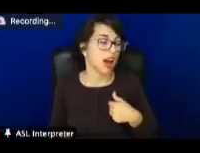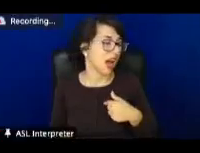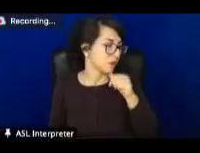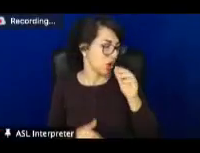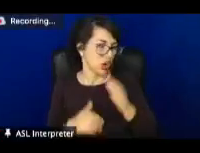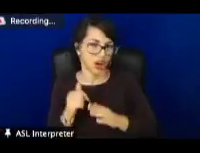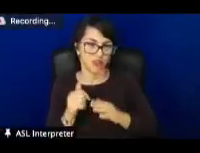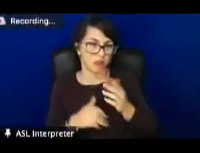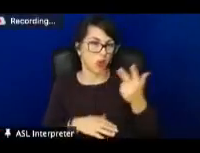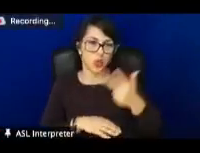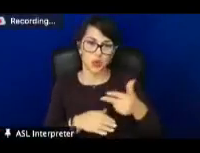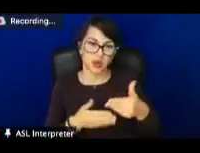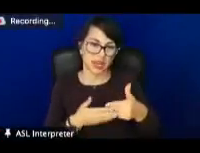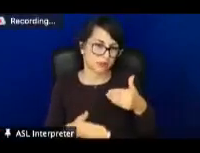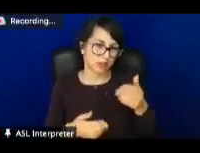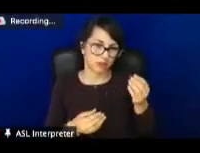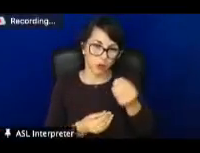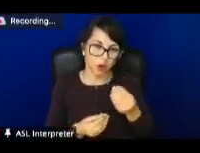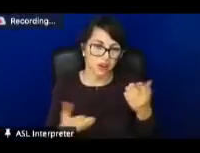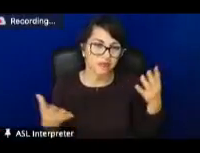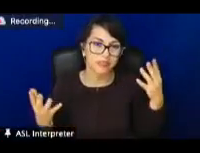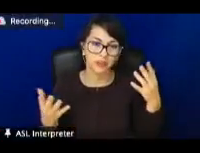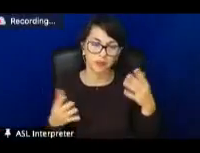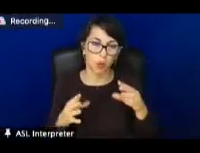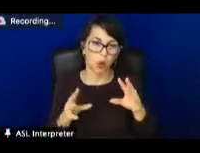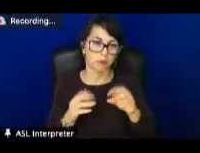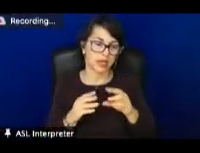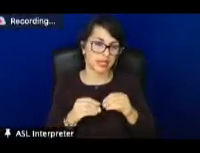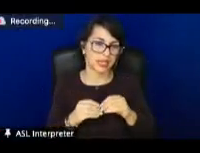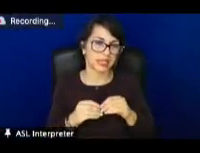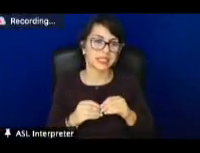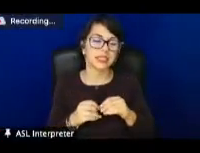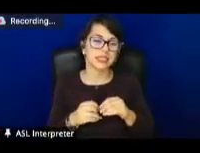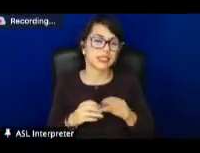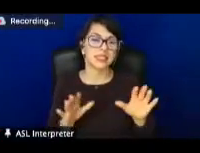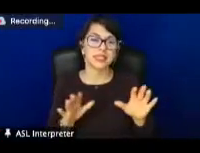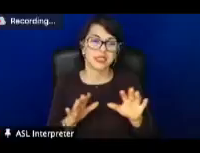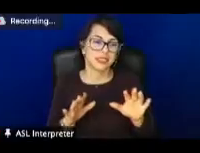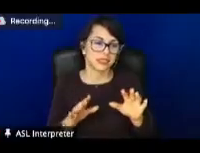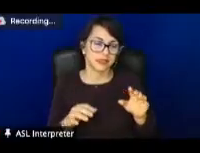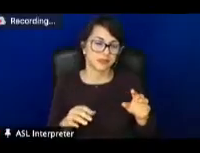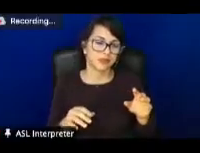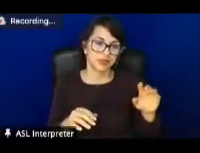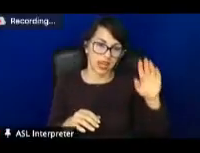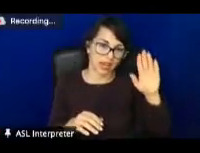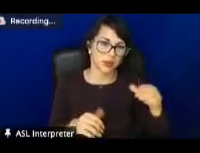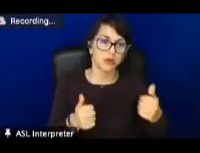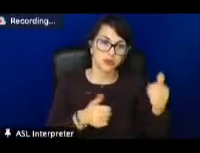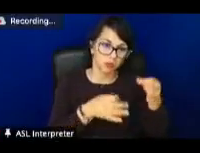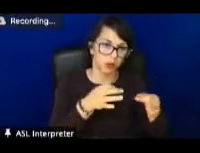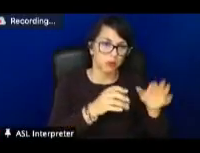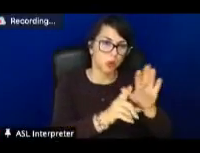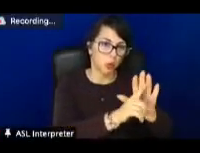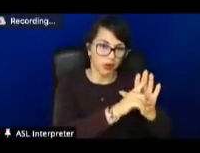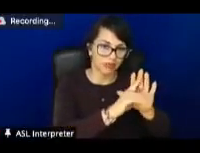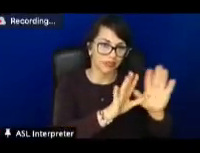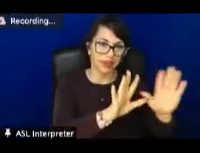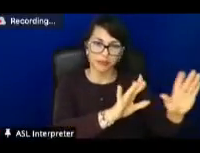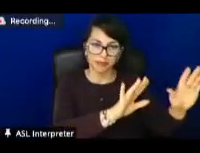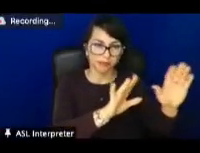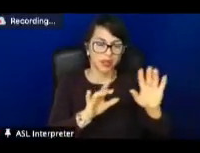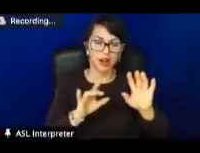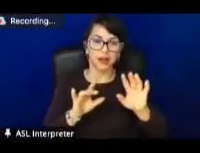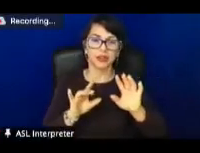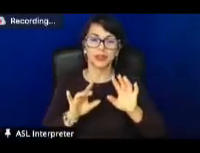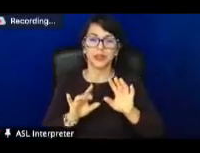intent versus, the whatever. And if our argument is going to be about the intent